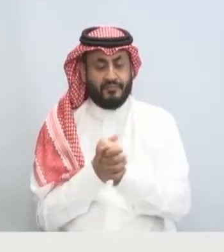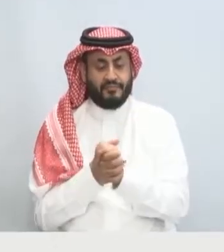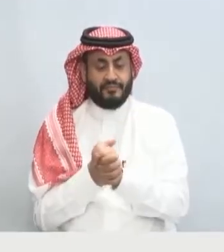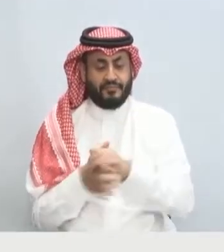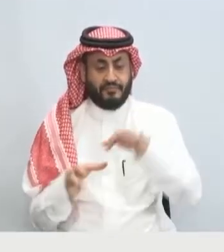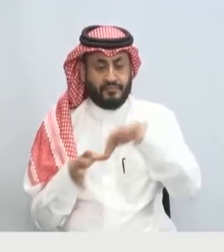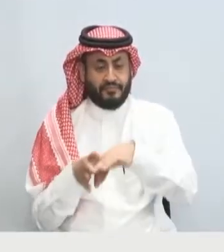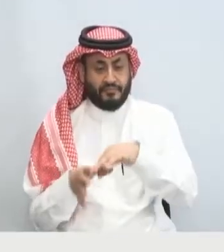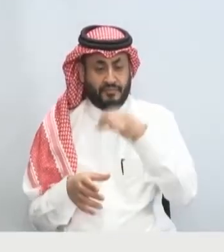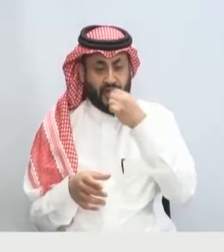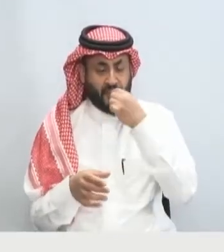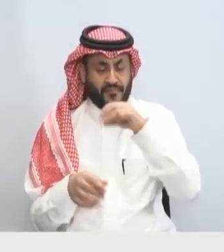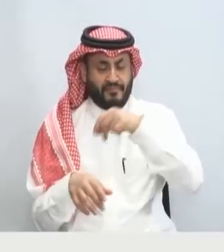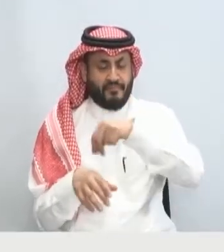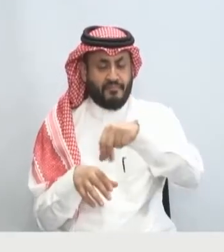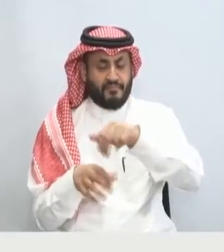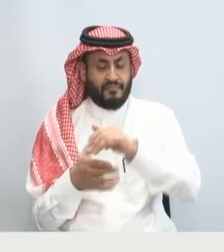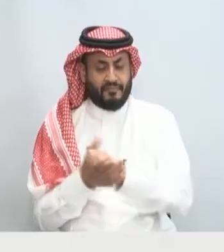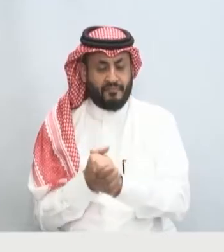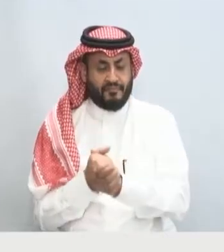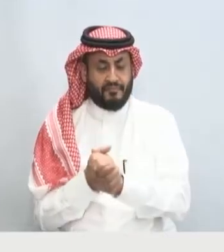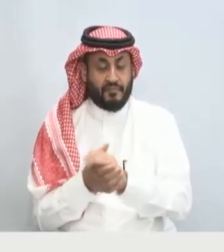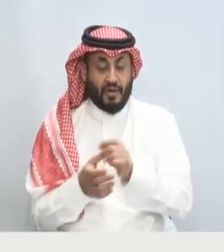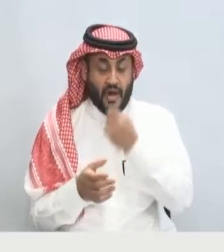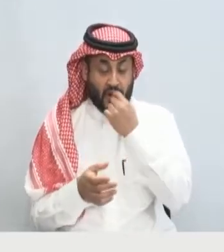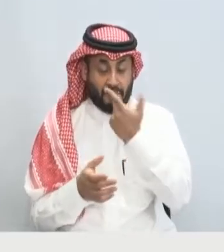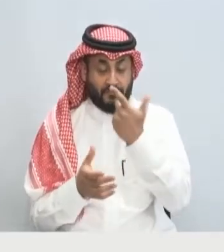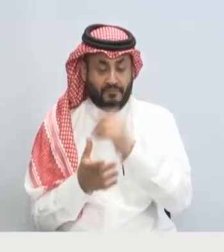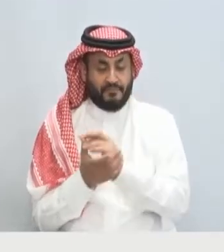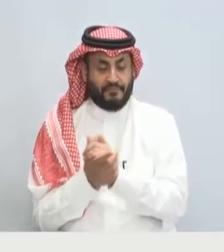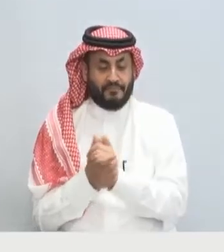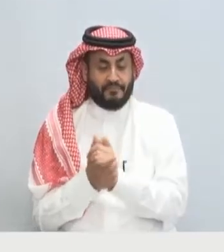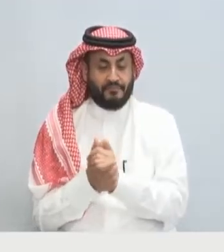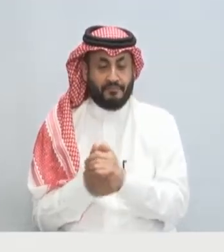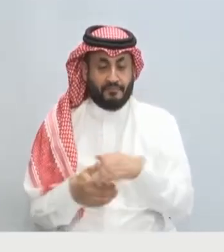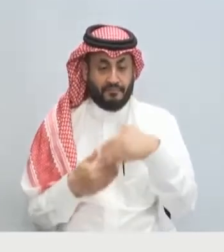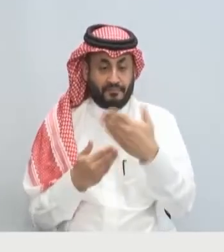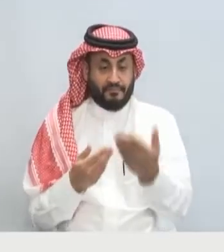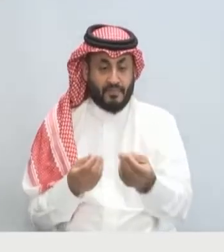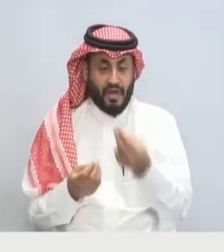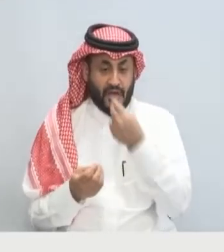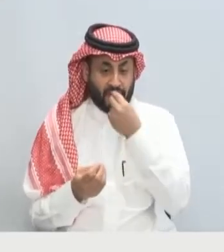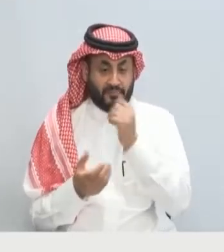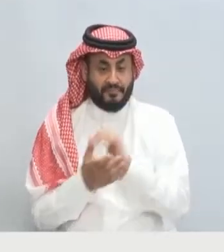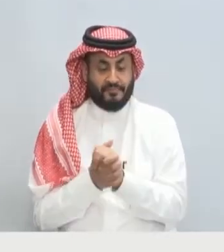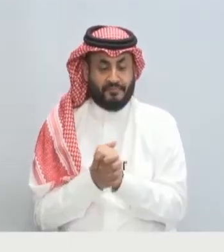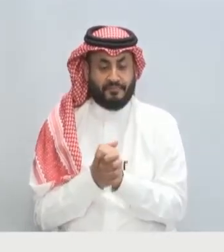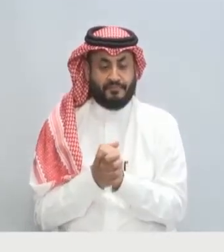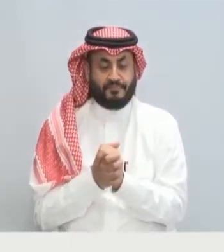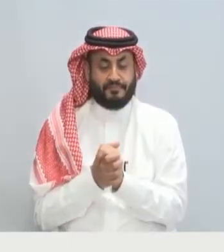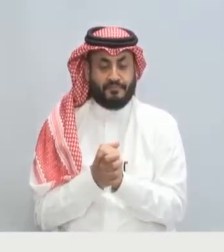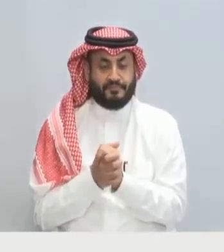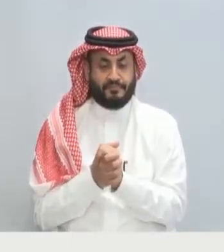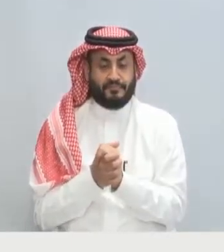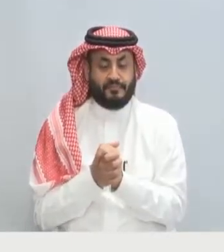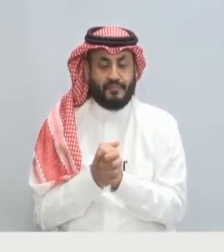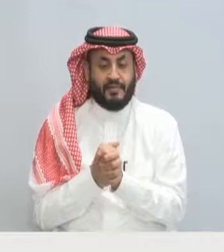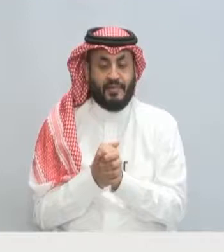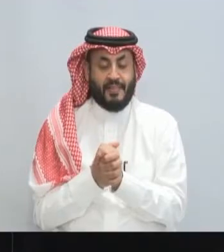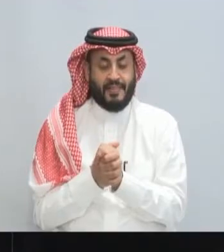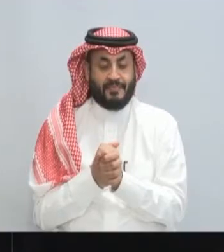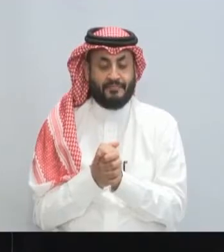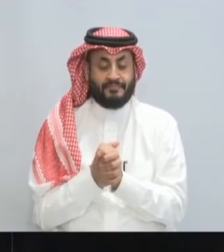Chips are salty and they are tasty. Let's eat. So